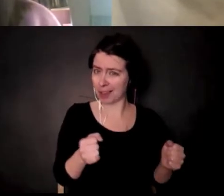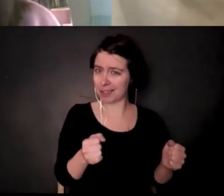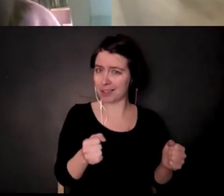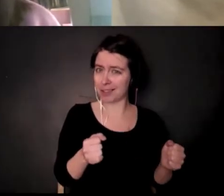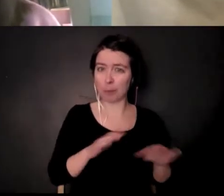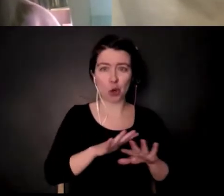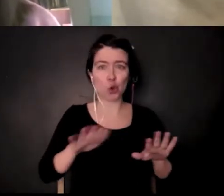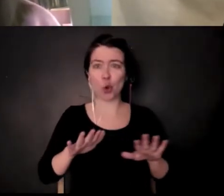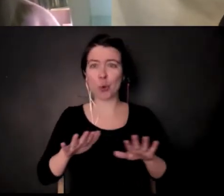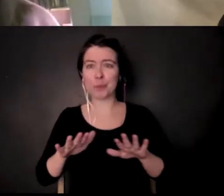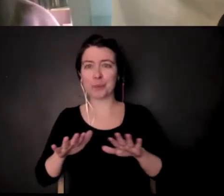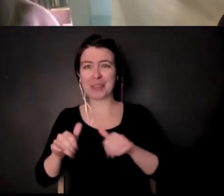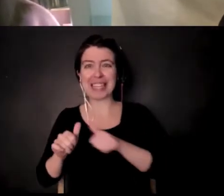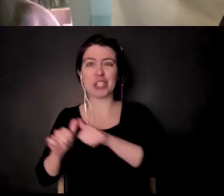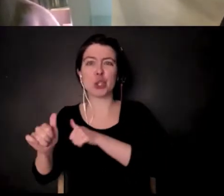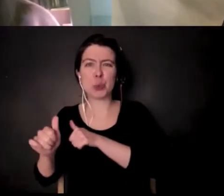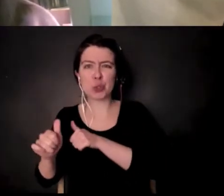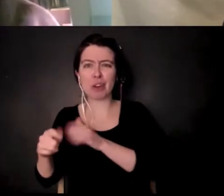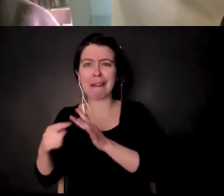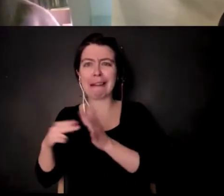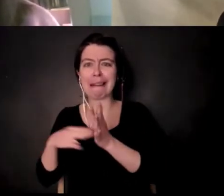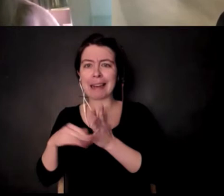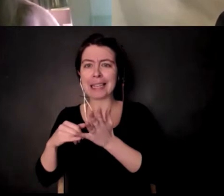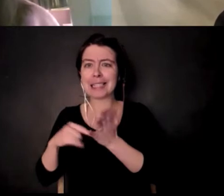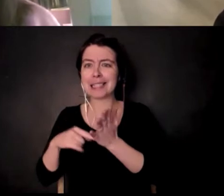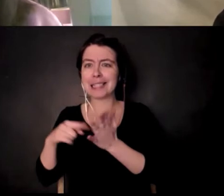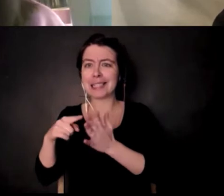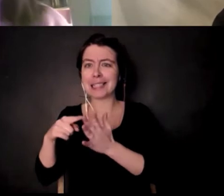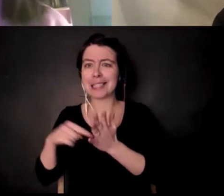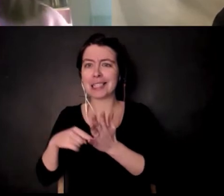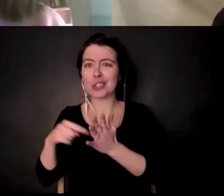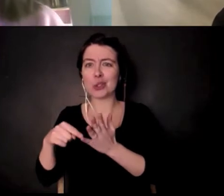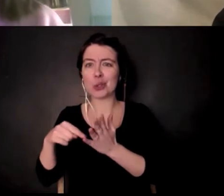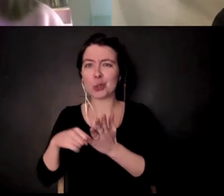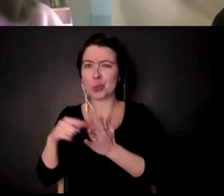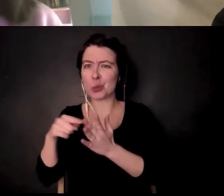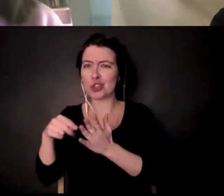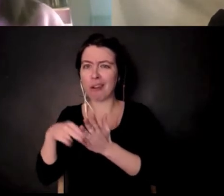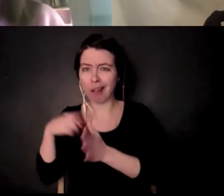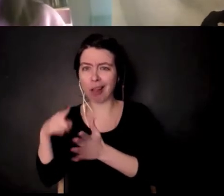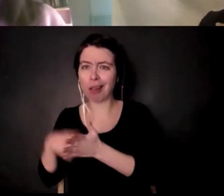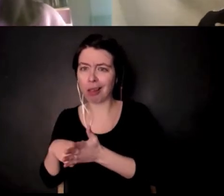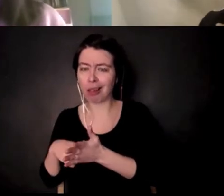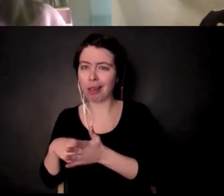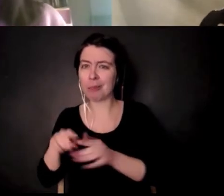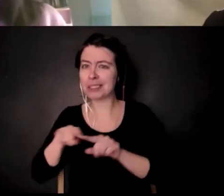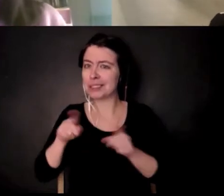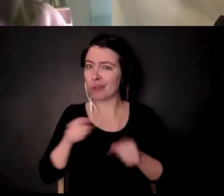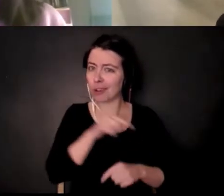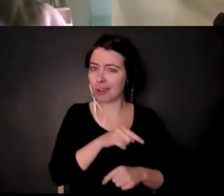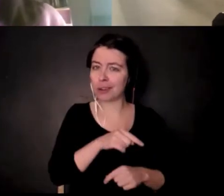I felt like it was a really loving gesture to be involved in that. And I mean, you sent off the